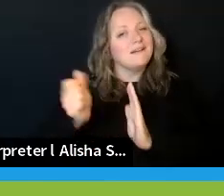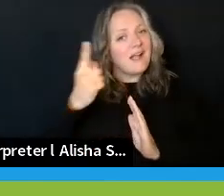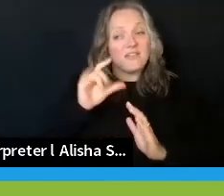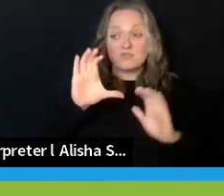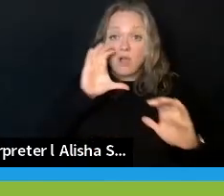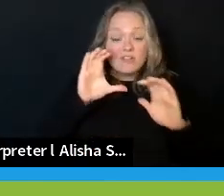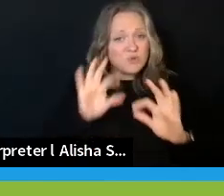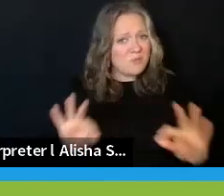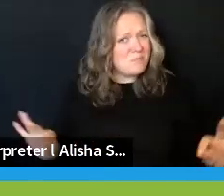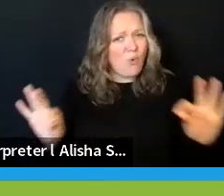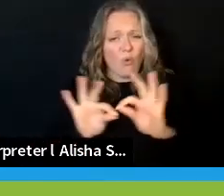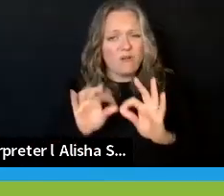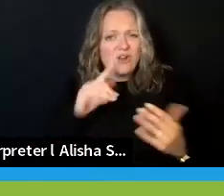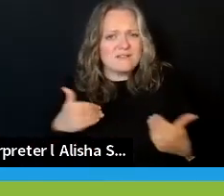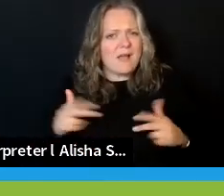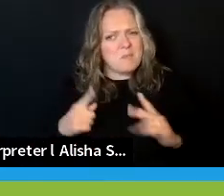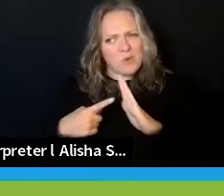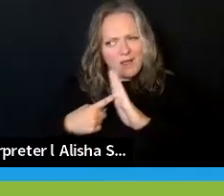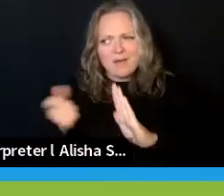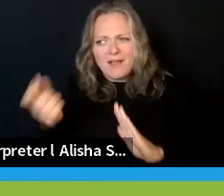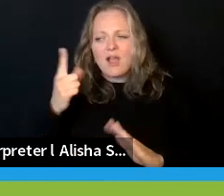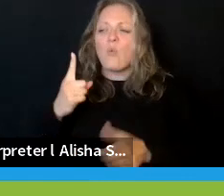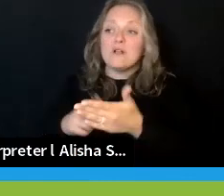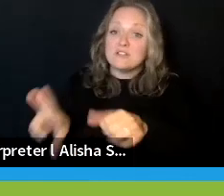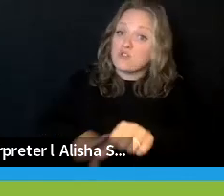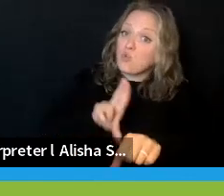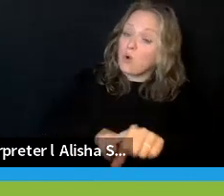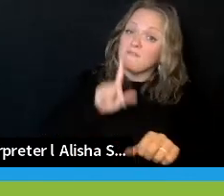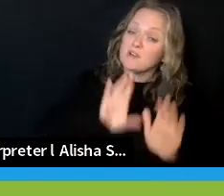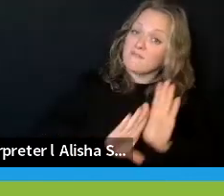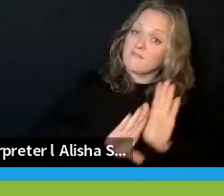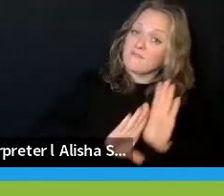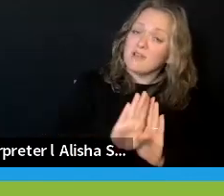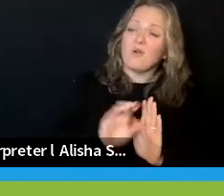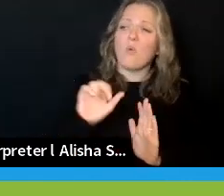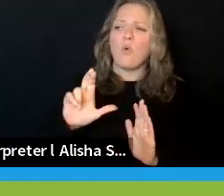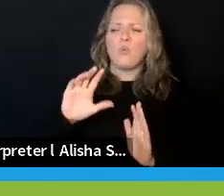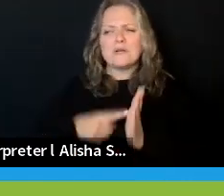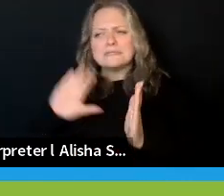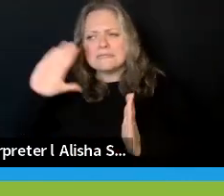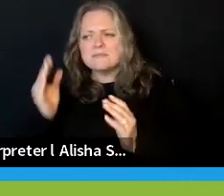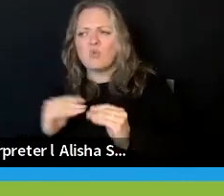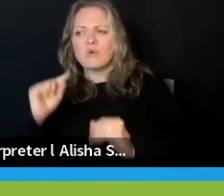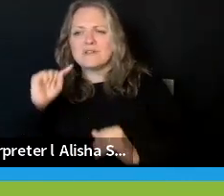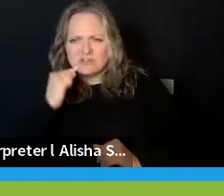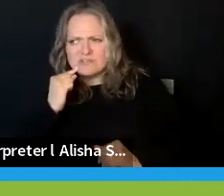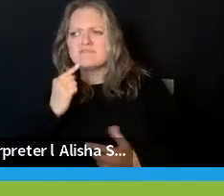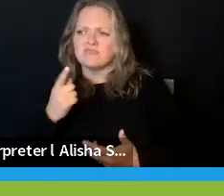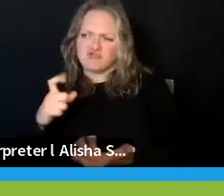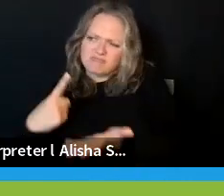people around what's actually normal during development versus what could be a sign of something more serious and something to take